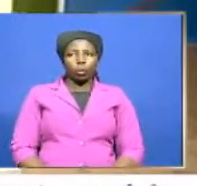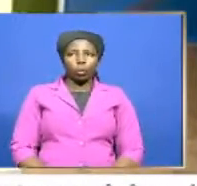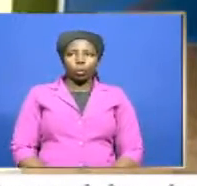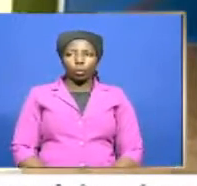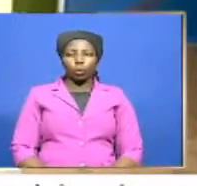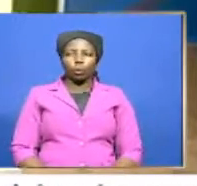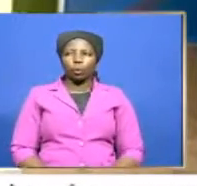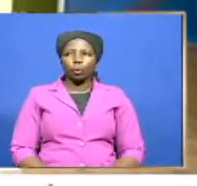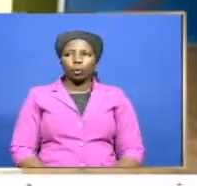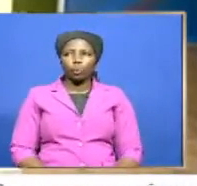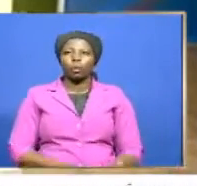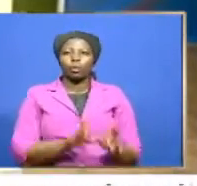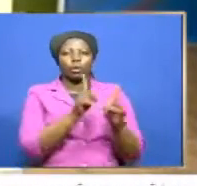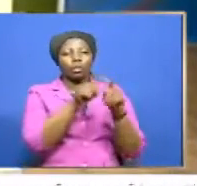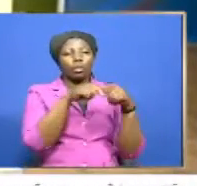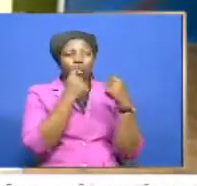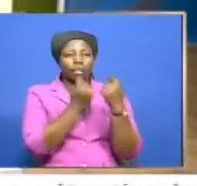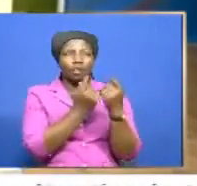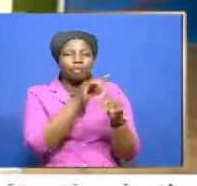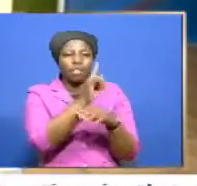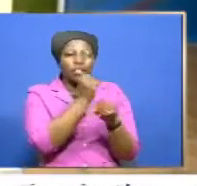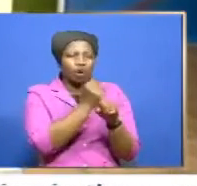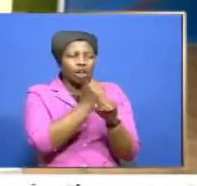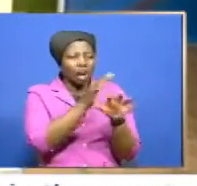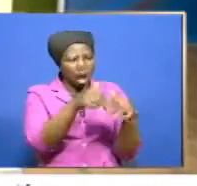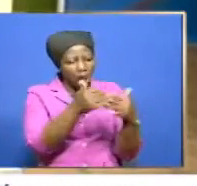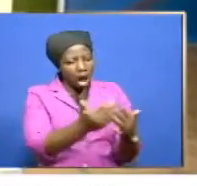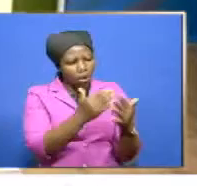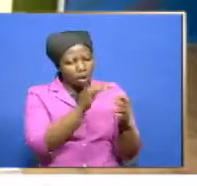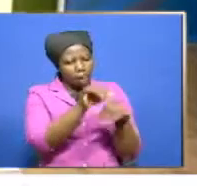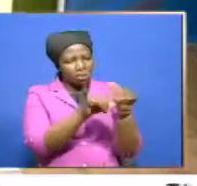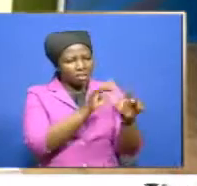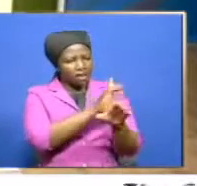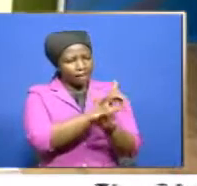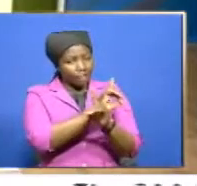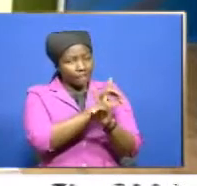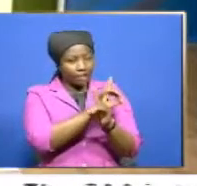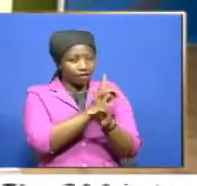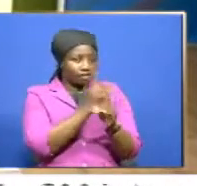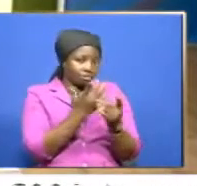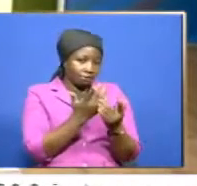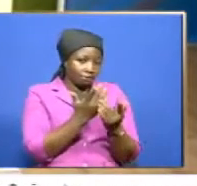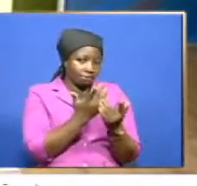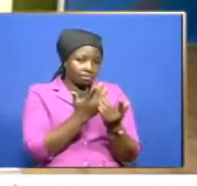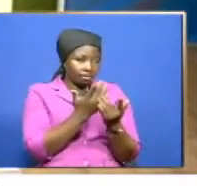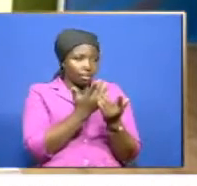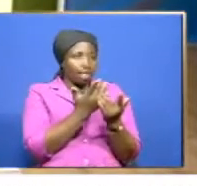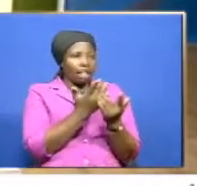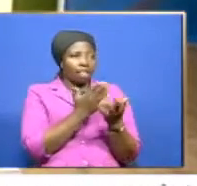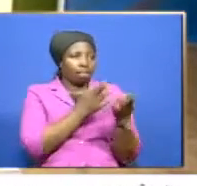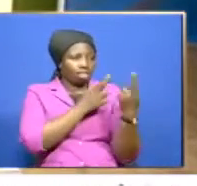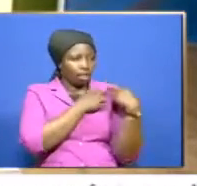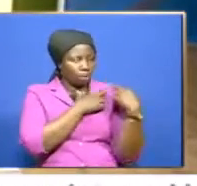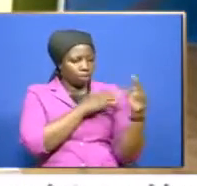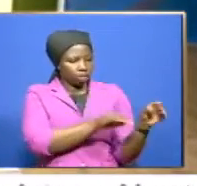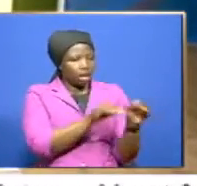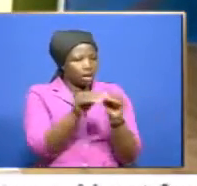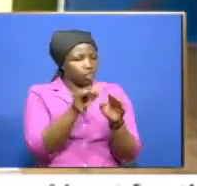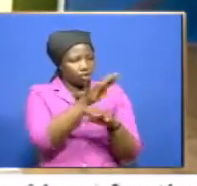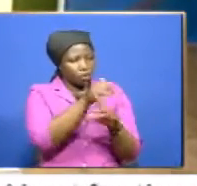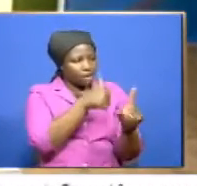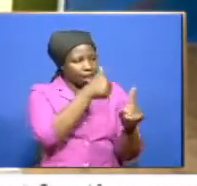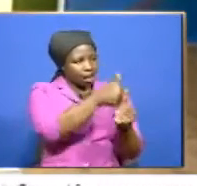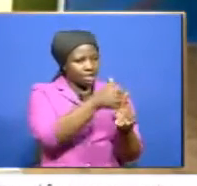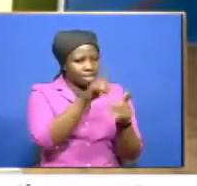to defensive duties, you know, from the transition from attack to defense, or from